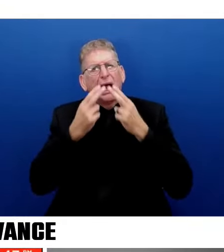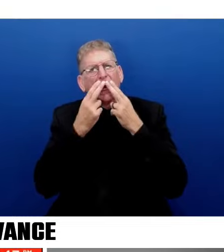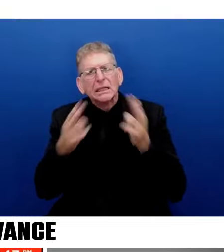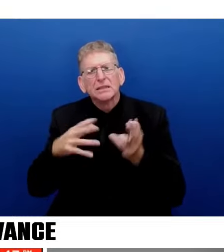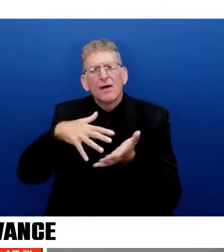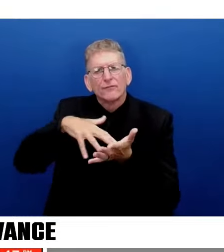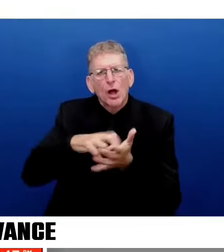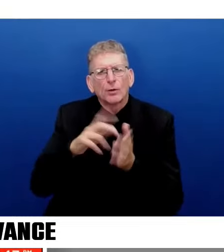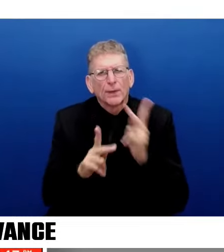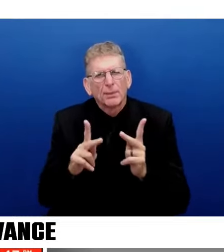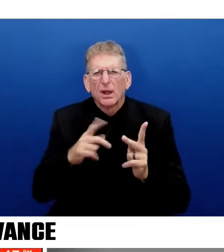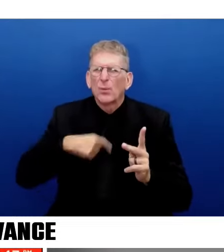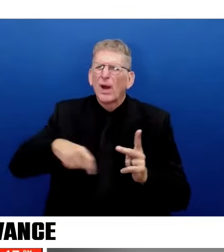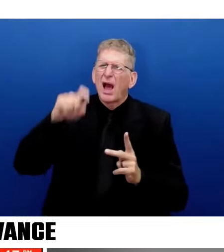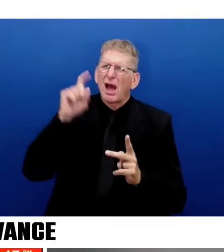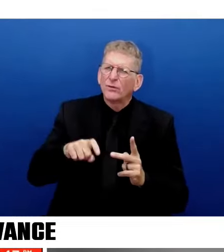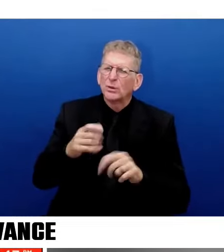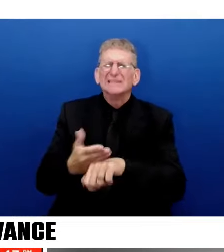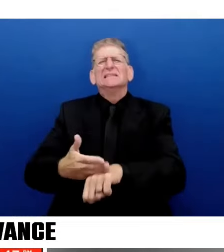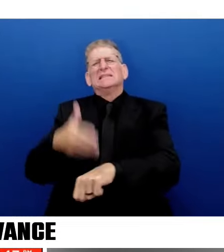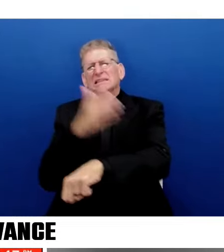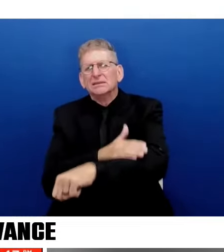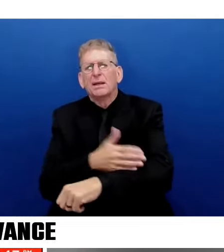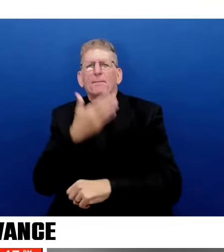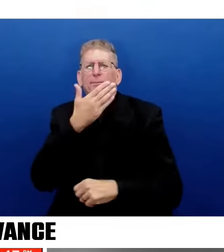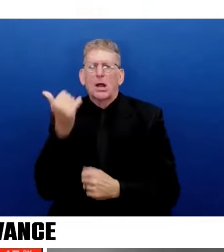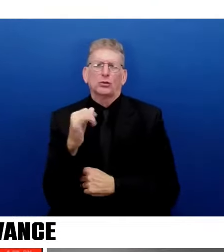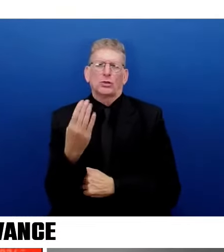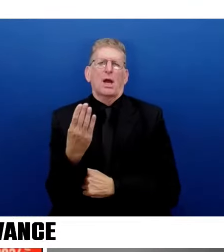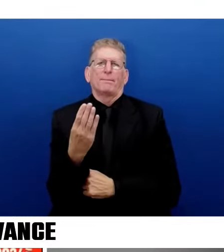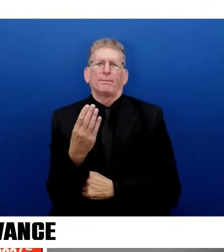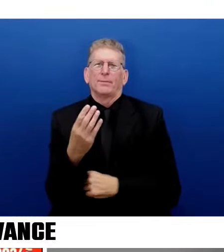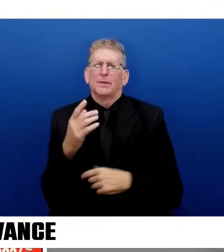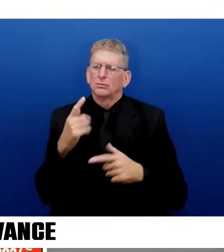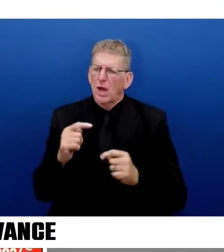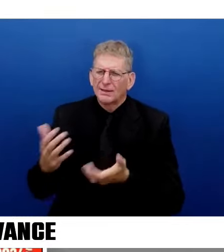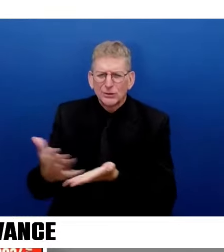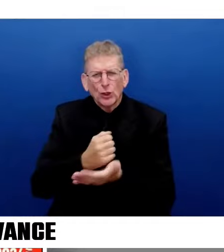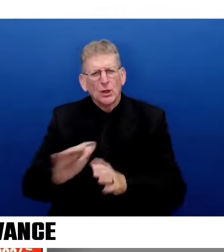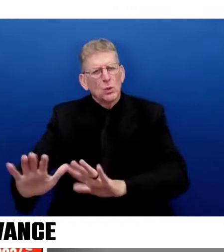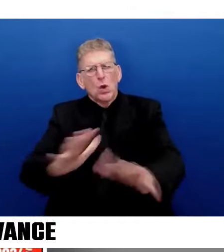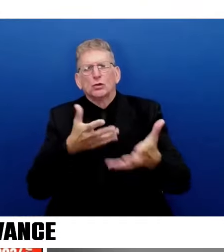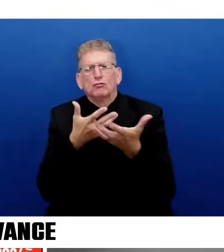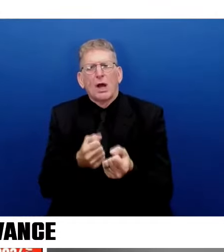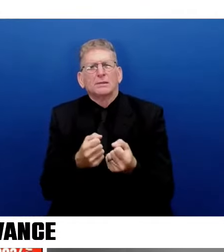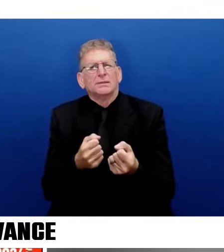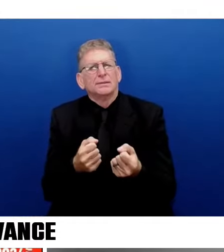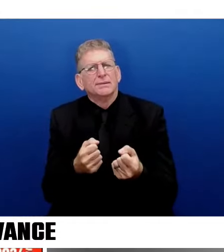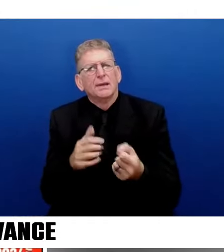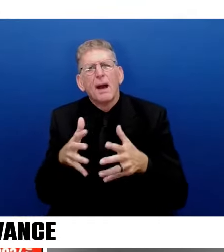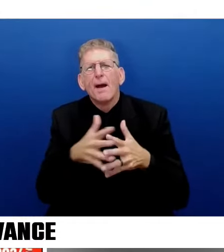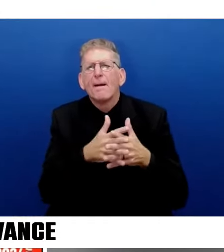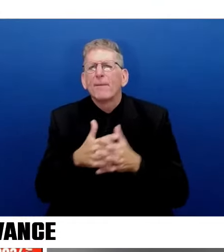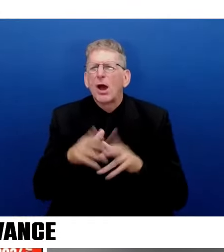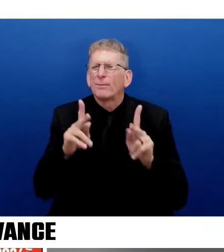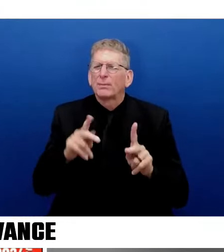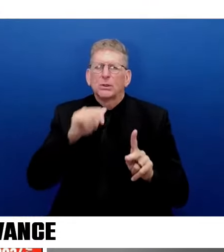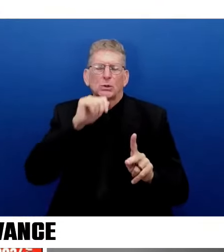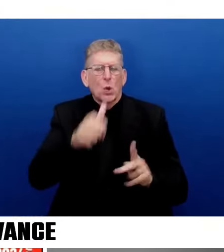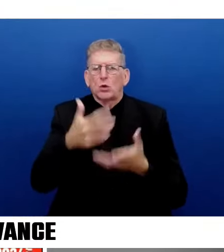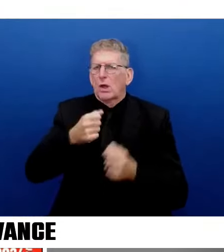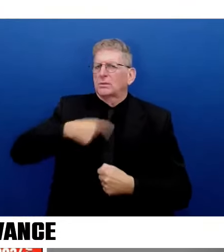American people's trust back on this issue where they frankly just don't trust us. And I think that's one of the things that Donald Trump and I are endeavoring to do.